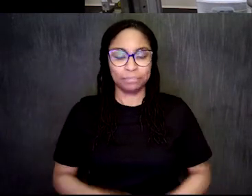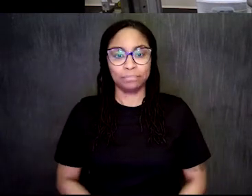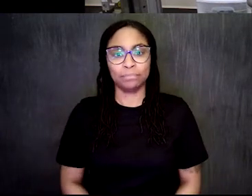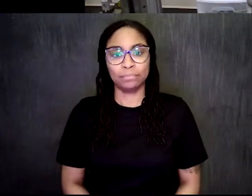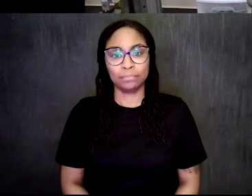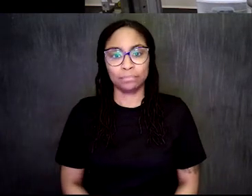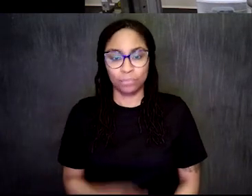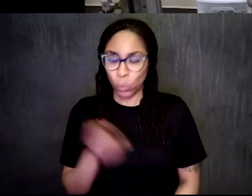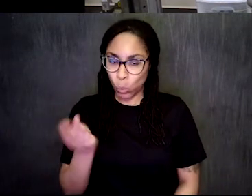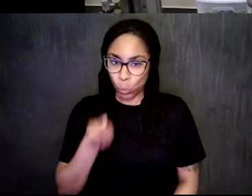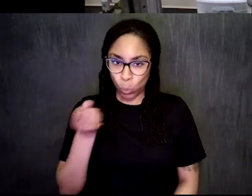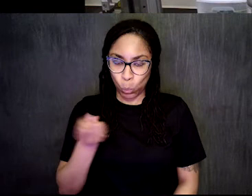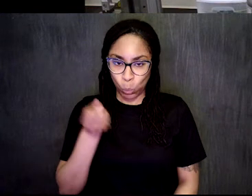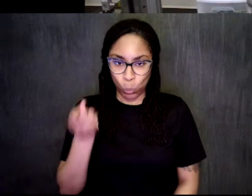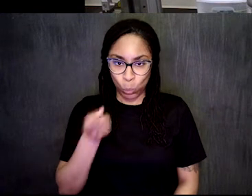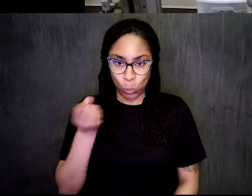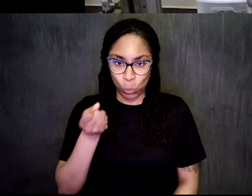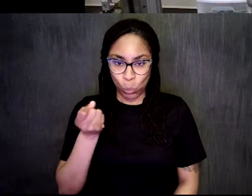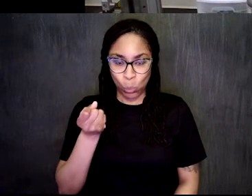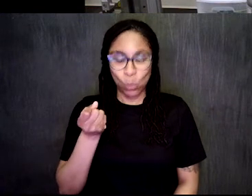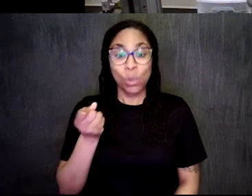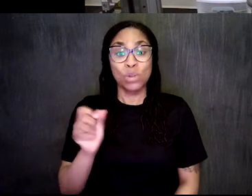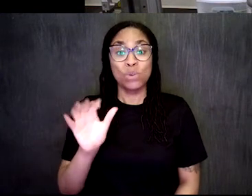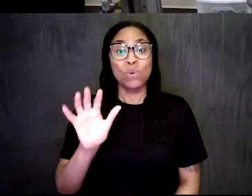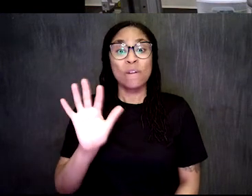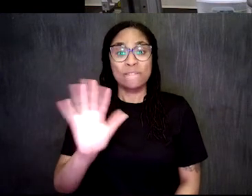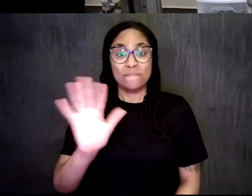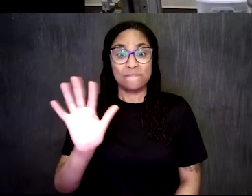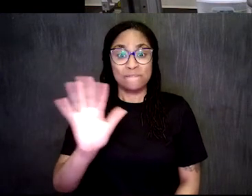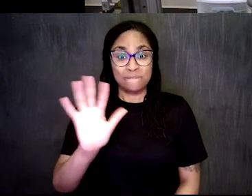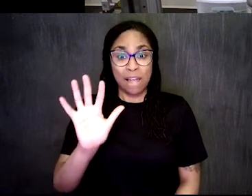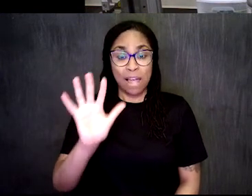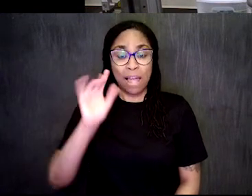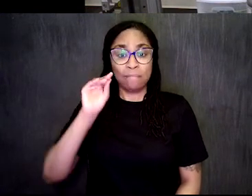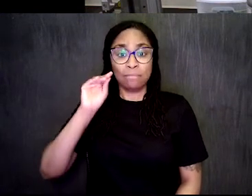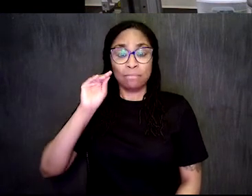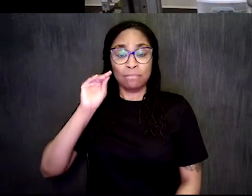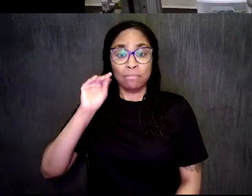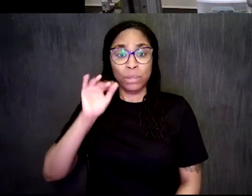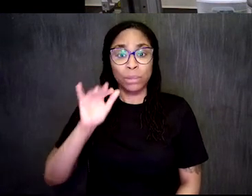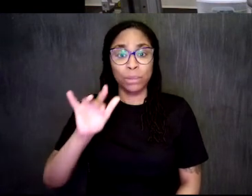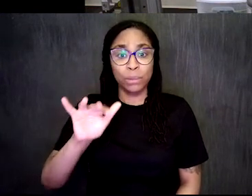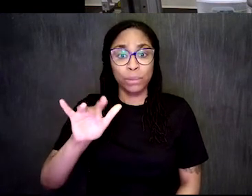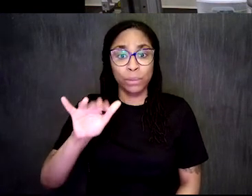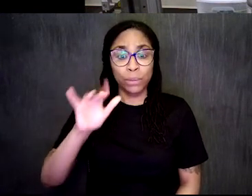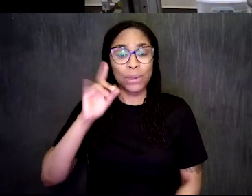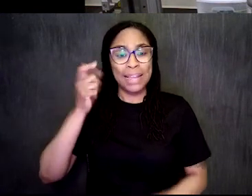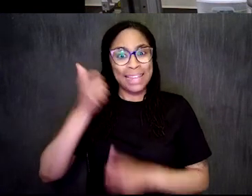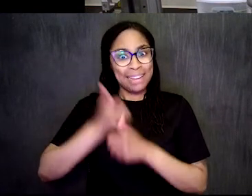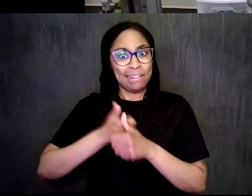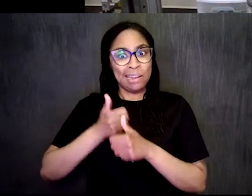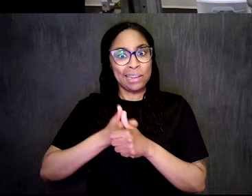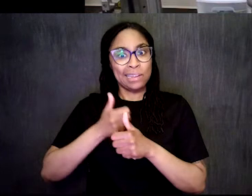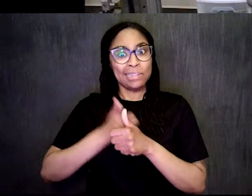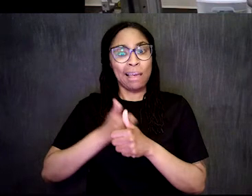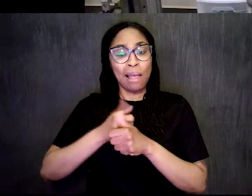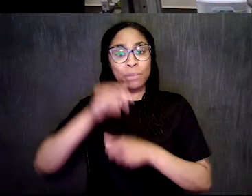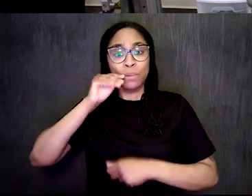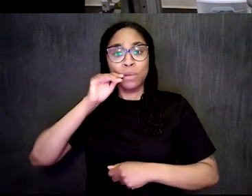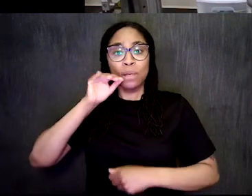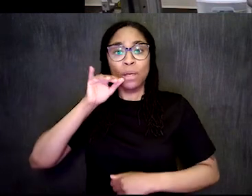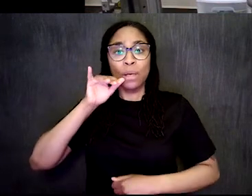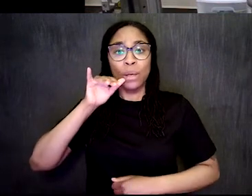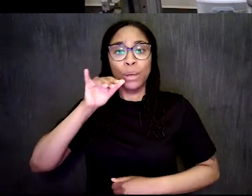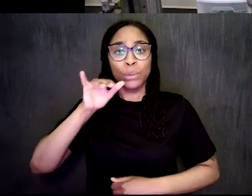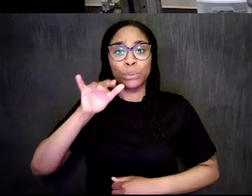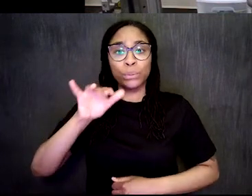them towards your chest. So we're going to hold this position and we're going to do 5 breaths. Every time you exhale, try to pull the knees a